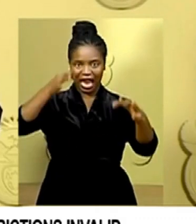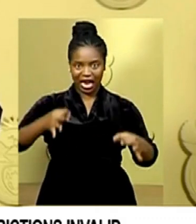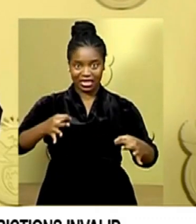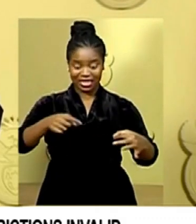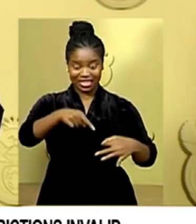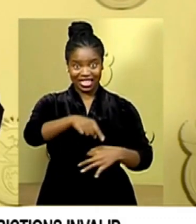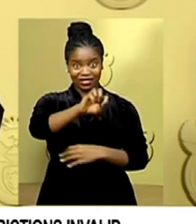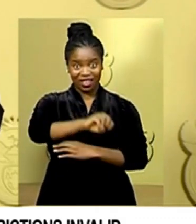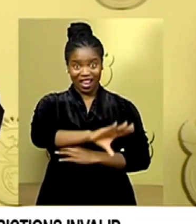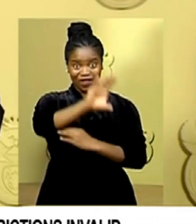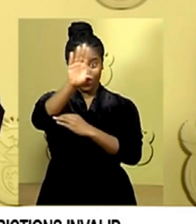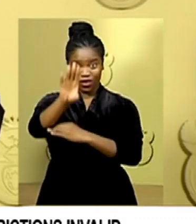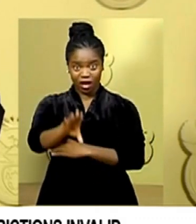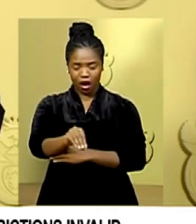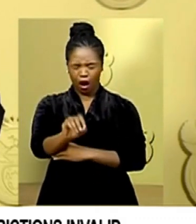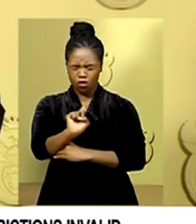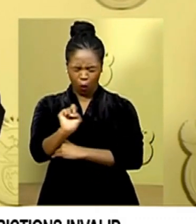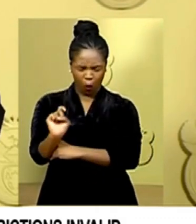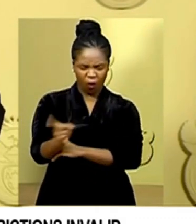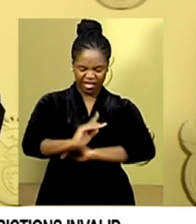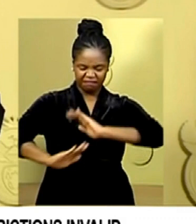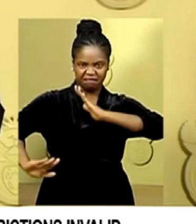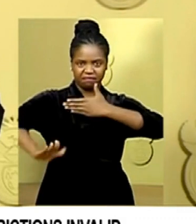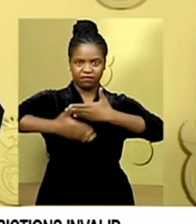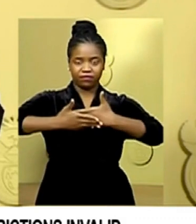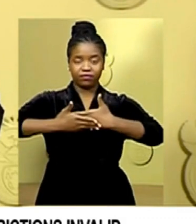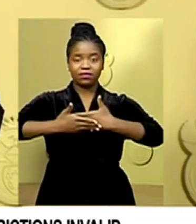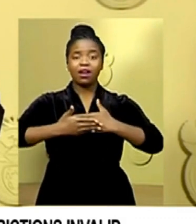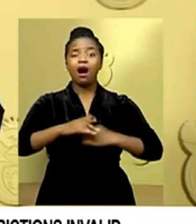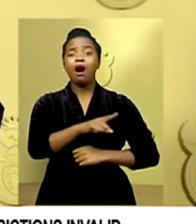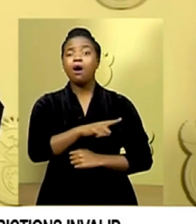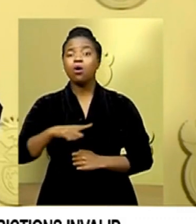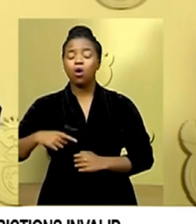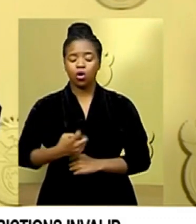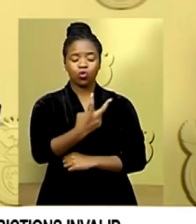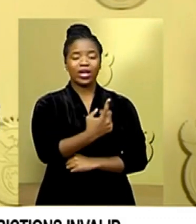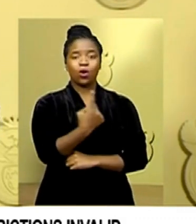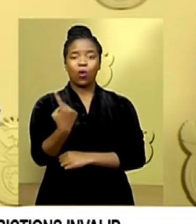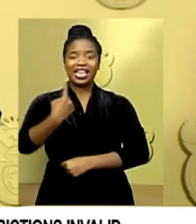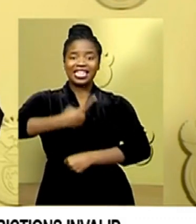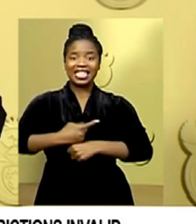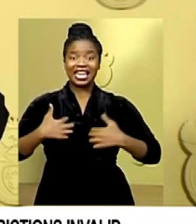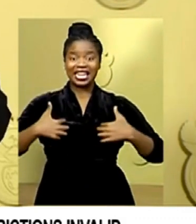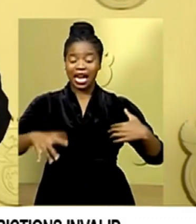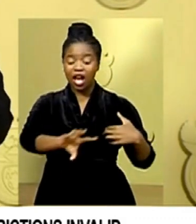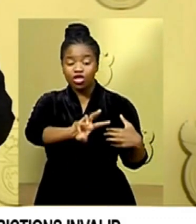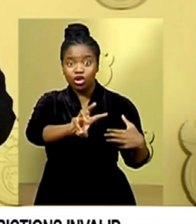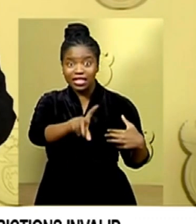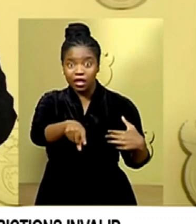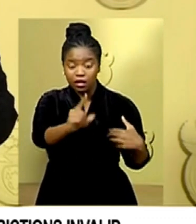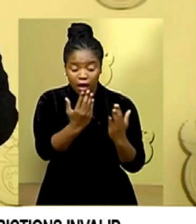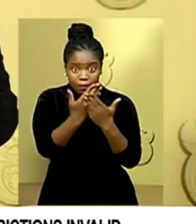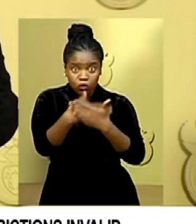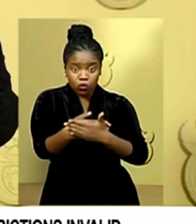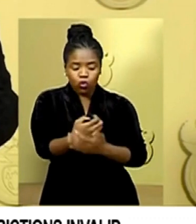to enforce a nationwide lockdown for 21 days with effect from midnight on